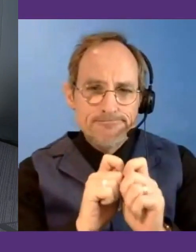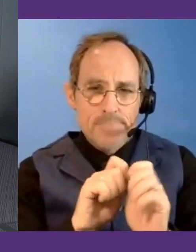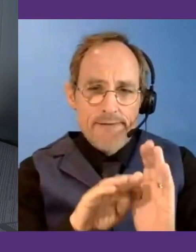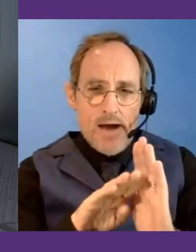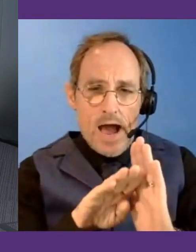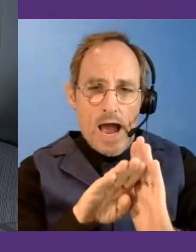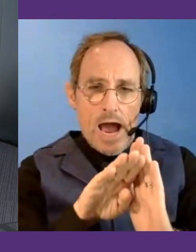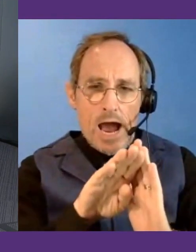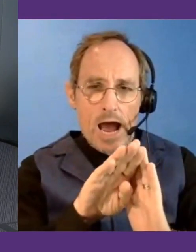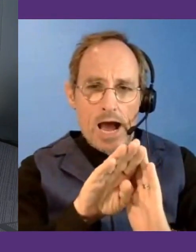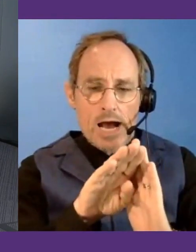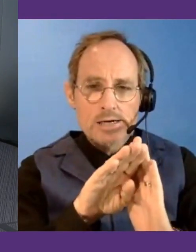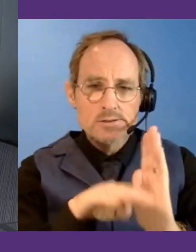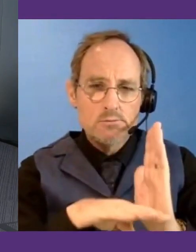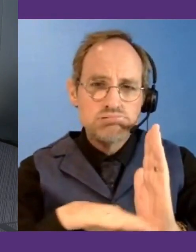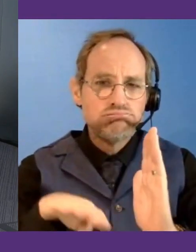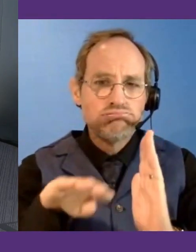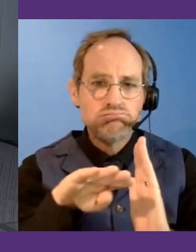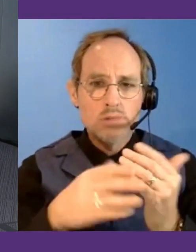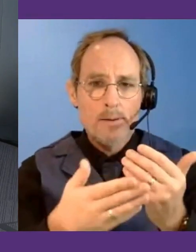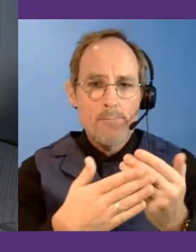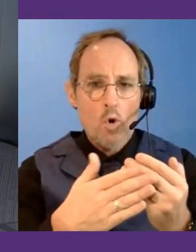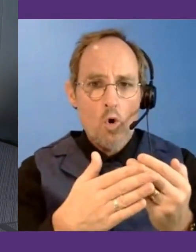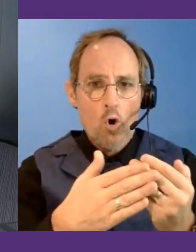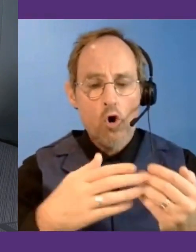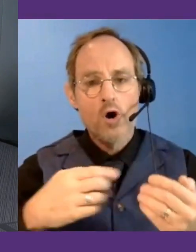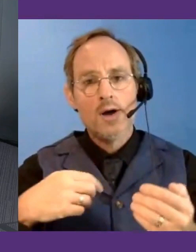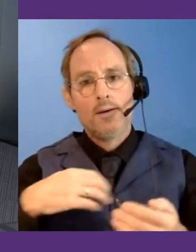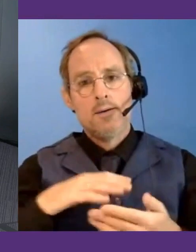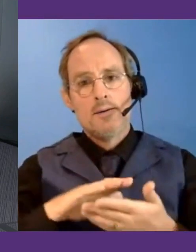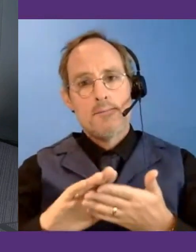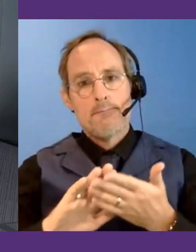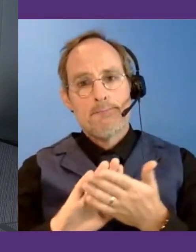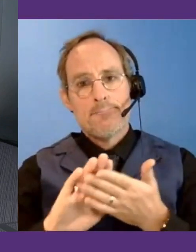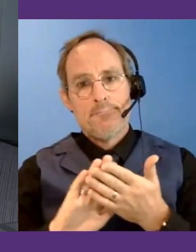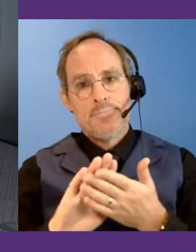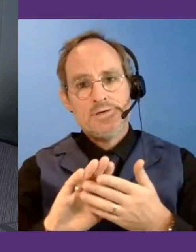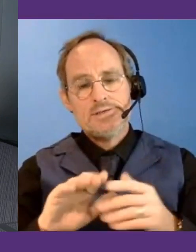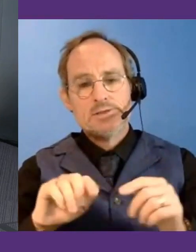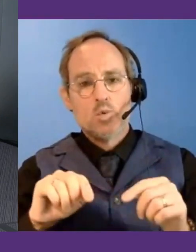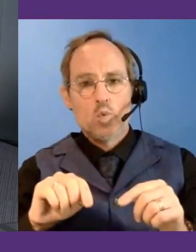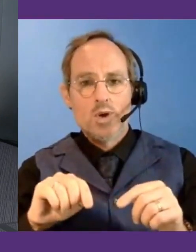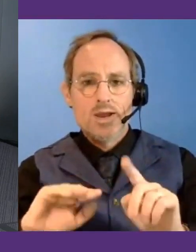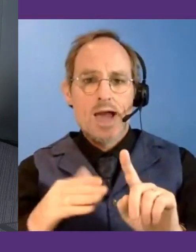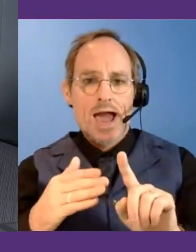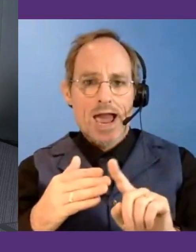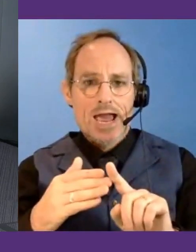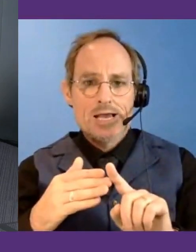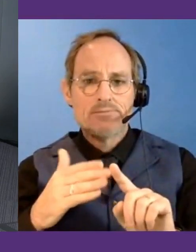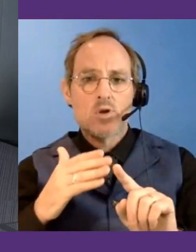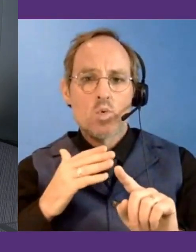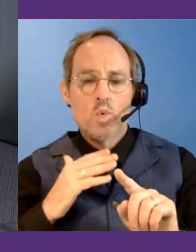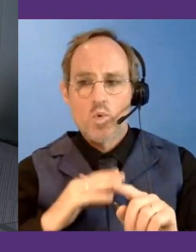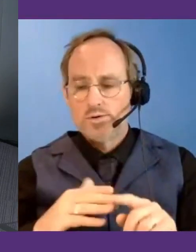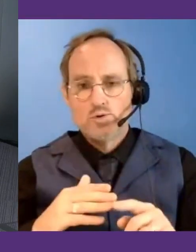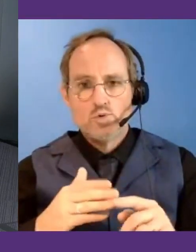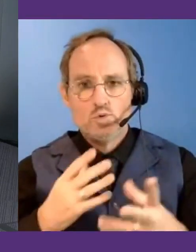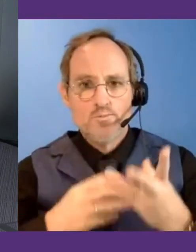quest to close that digital divide, we do just need to keep running faster and faster. But